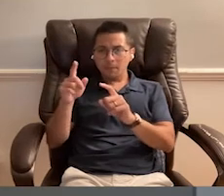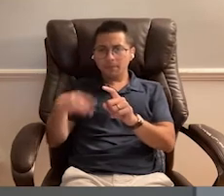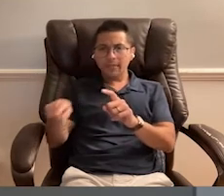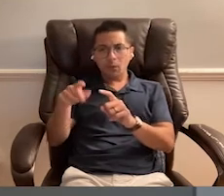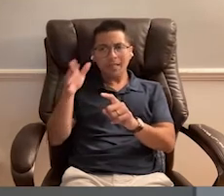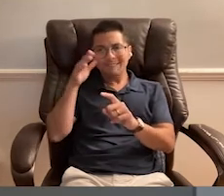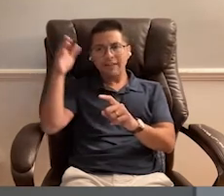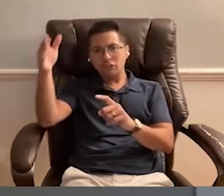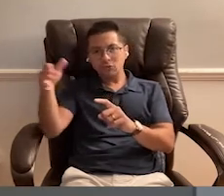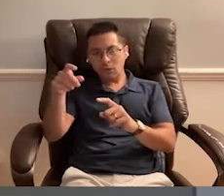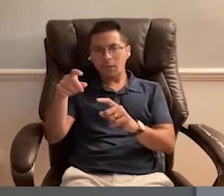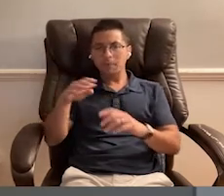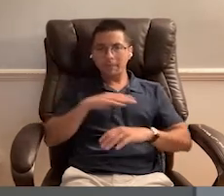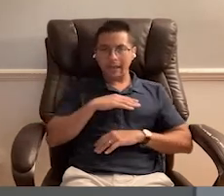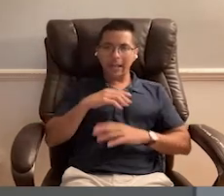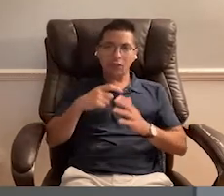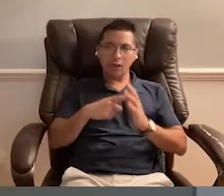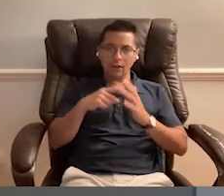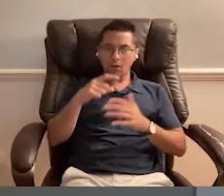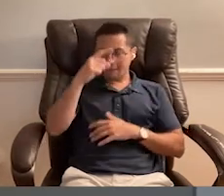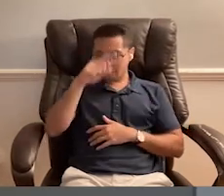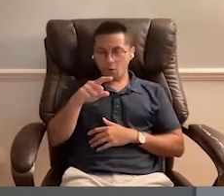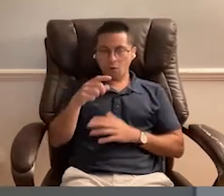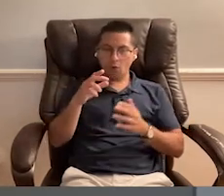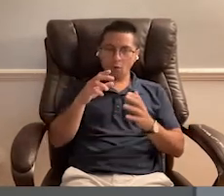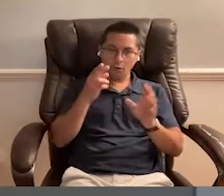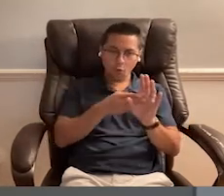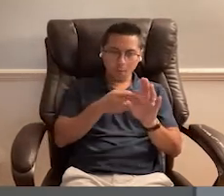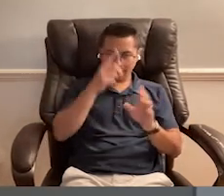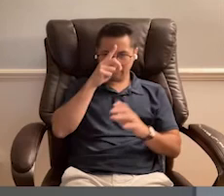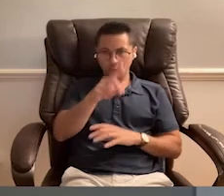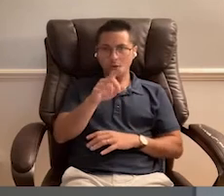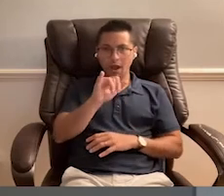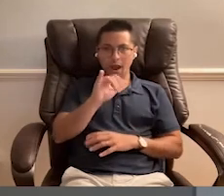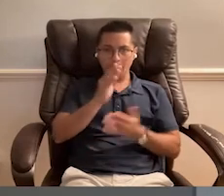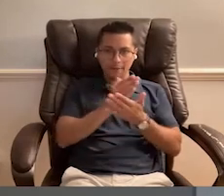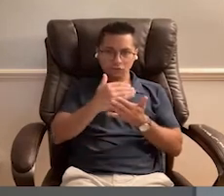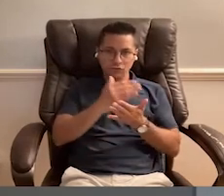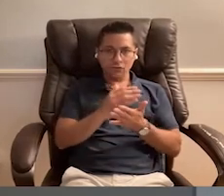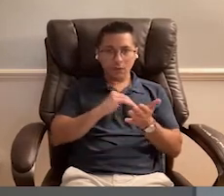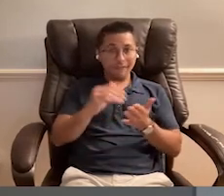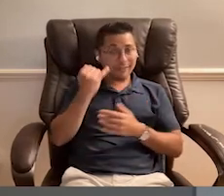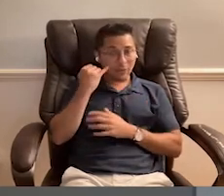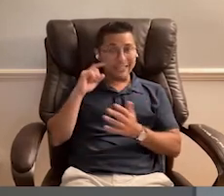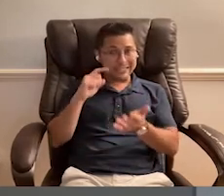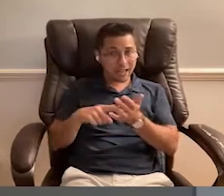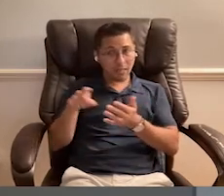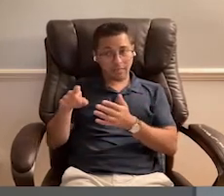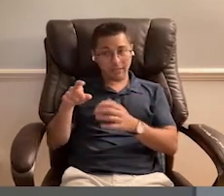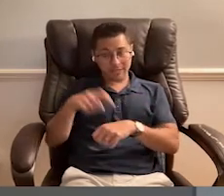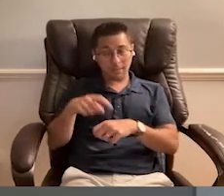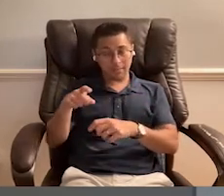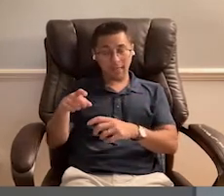are the individuals who would eventually meet the criteria for enrollment in our iBudget waiver. And if we